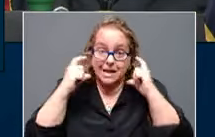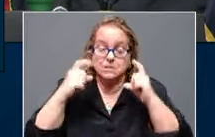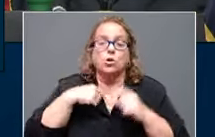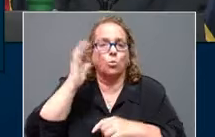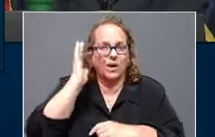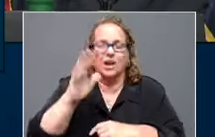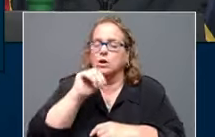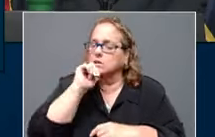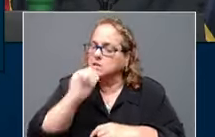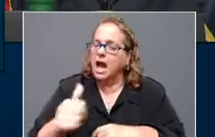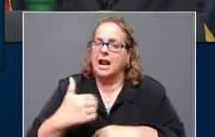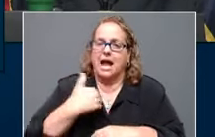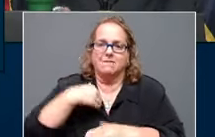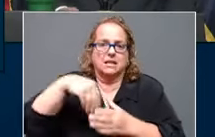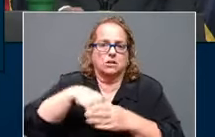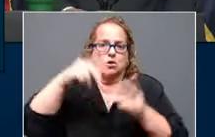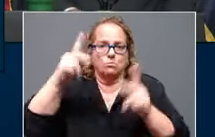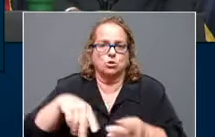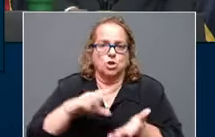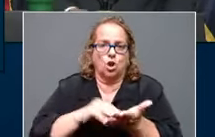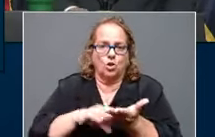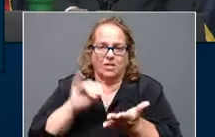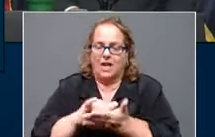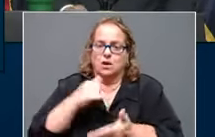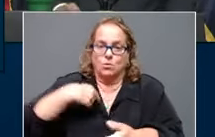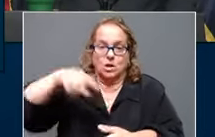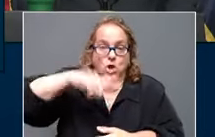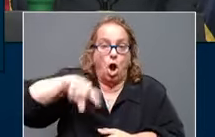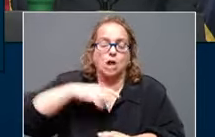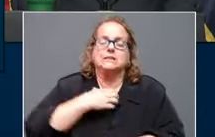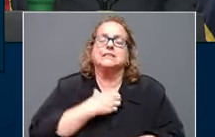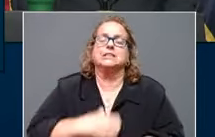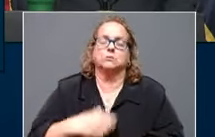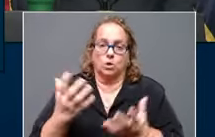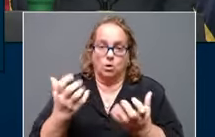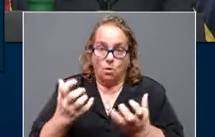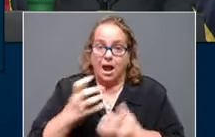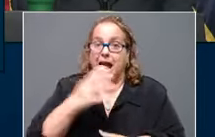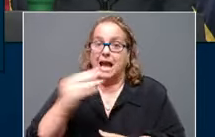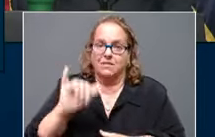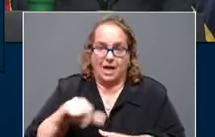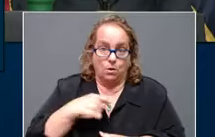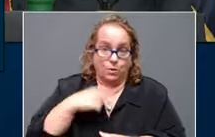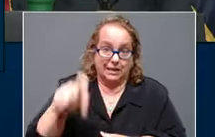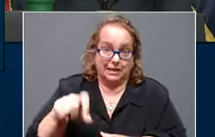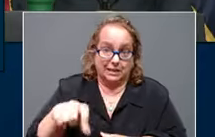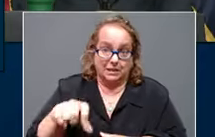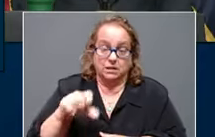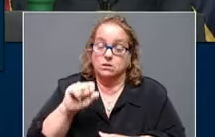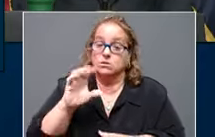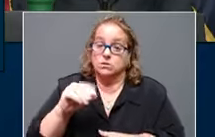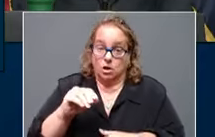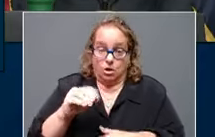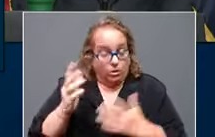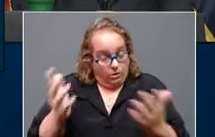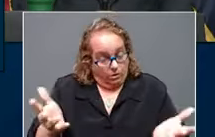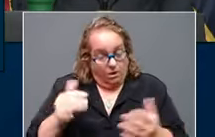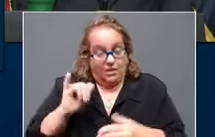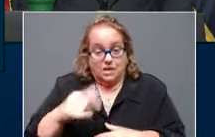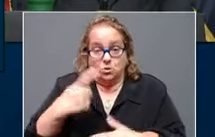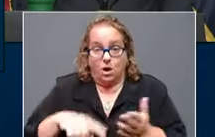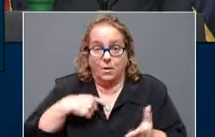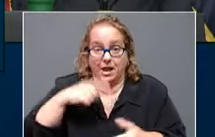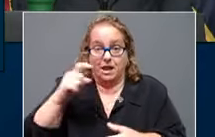this superintendent at least coming forward and being clear about what had happened. This school